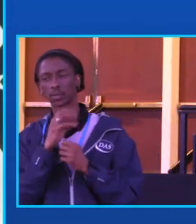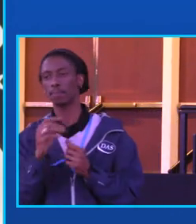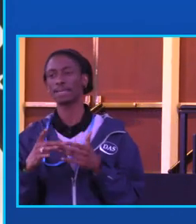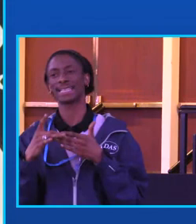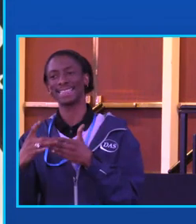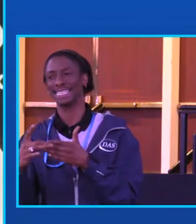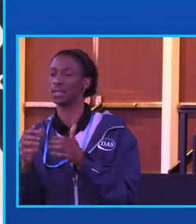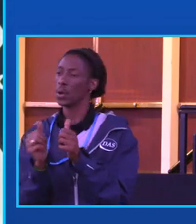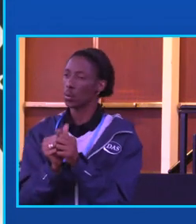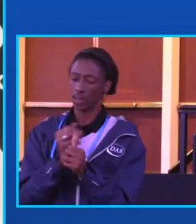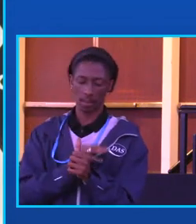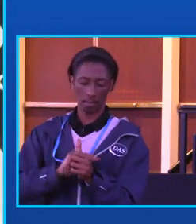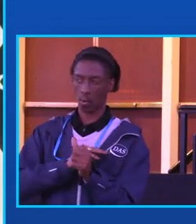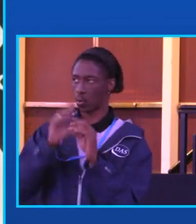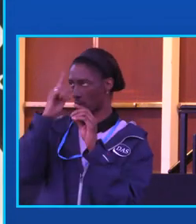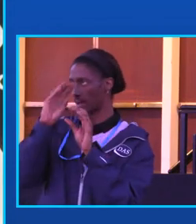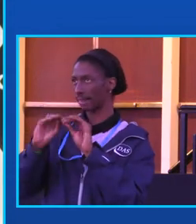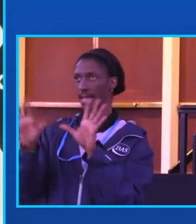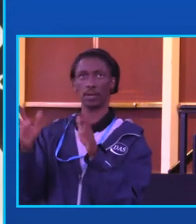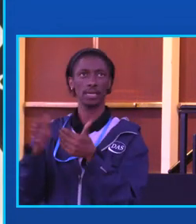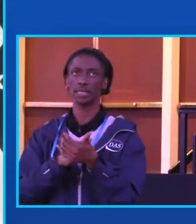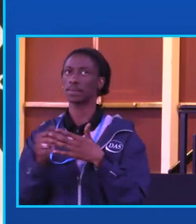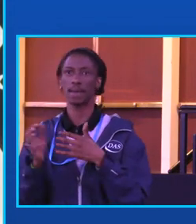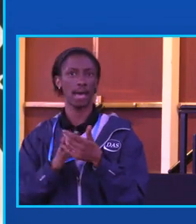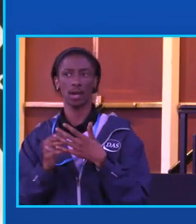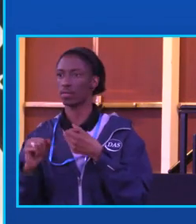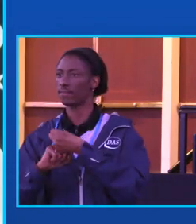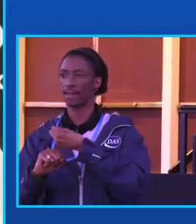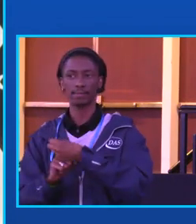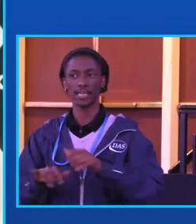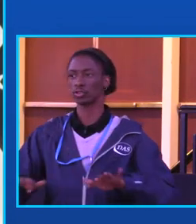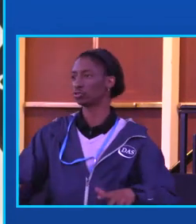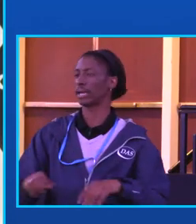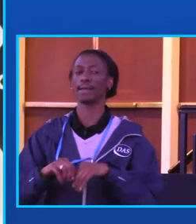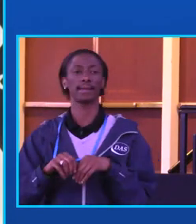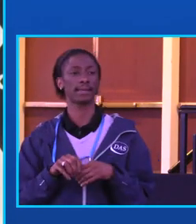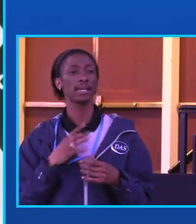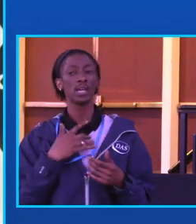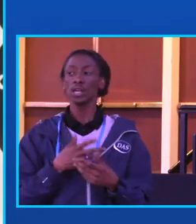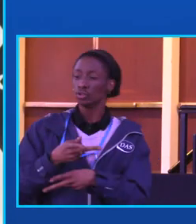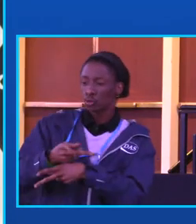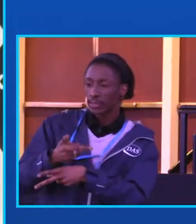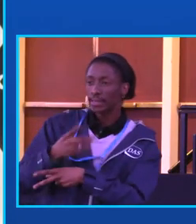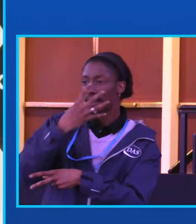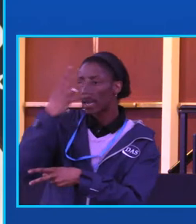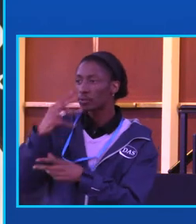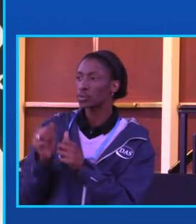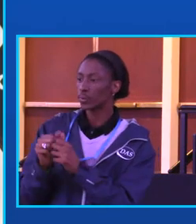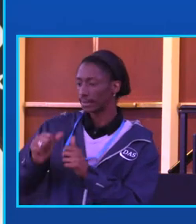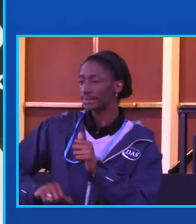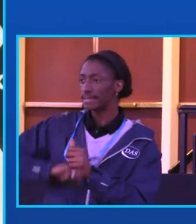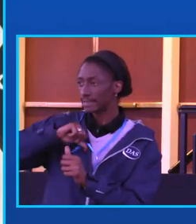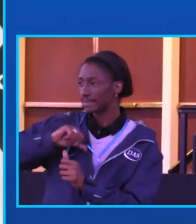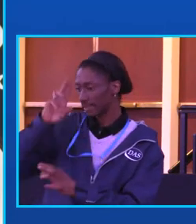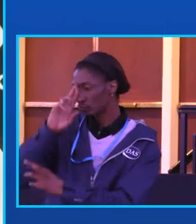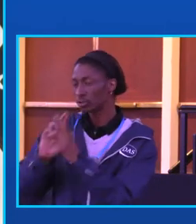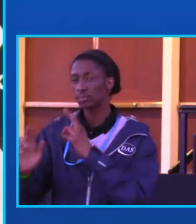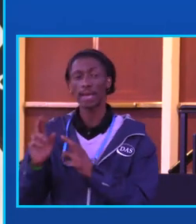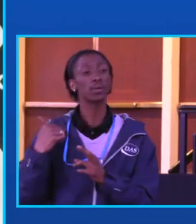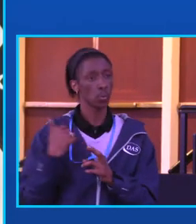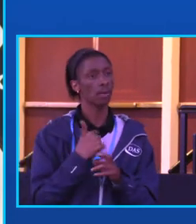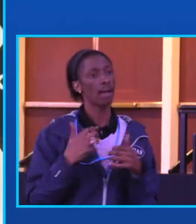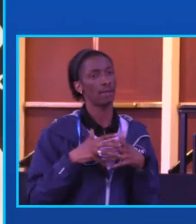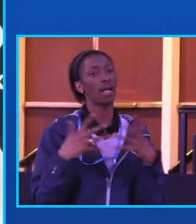moral clarity, even when our voices shake. Treating Haitian migrants with dignity would be a great first step. We have a lot of work to